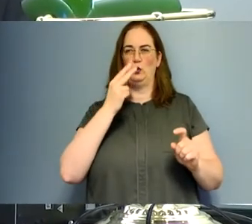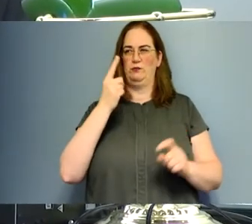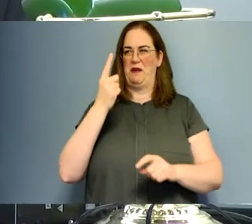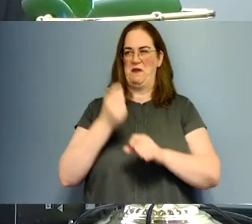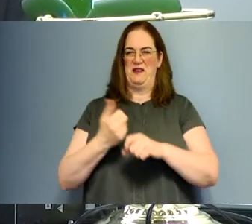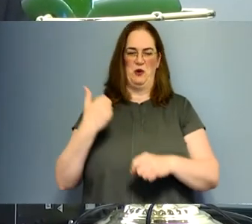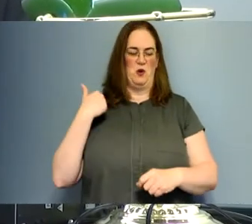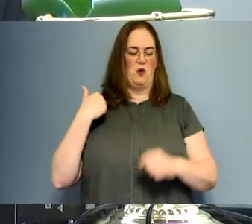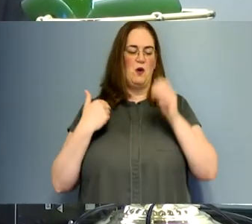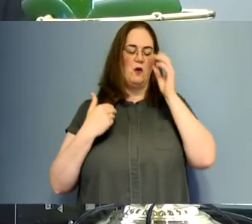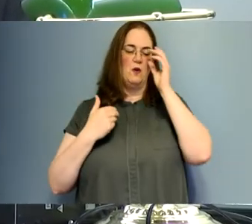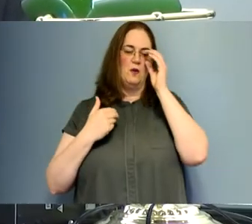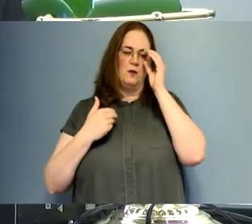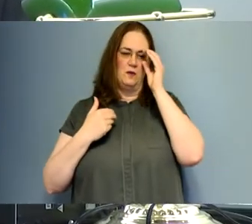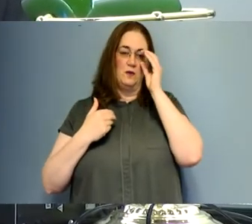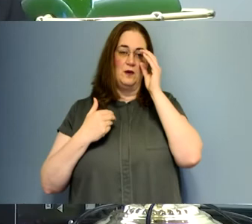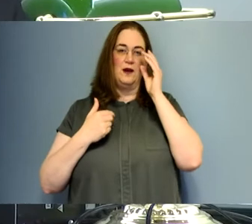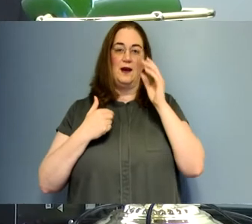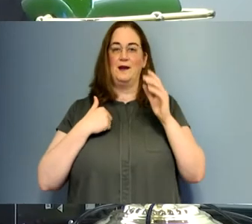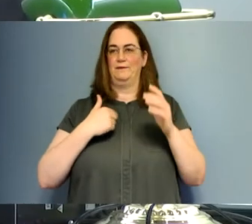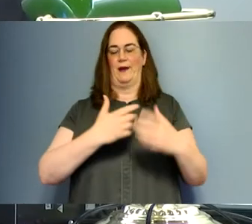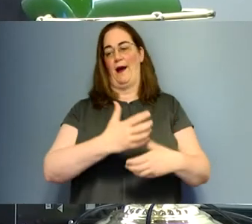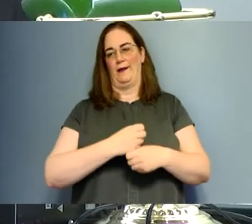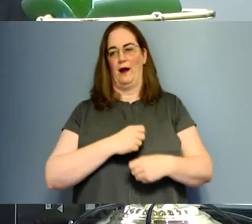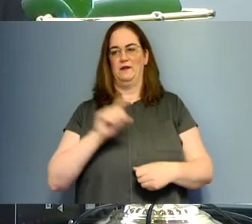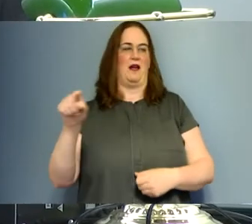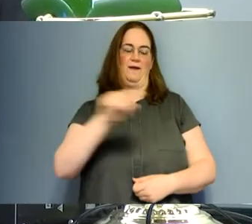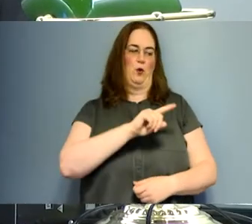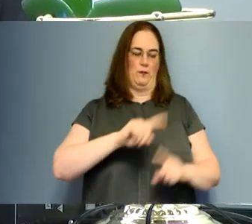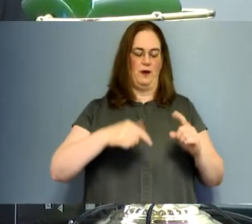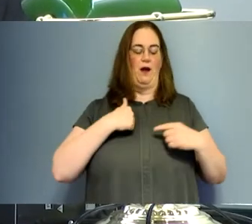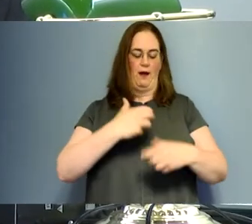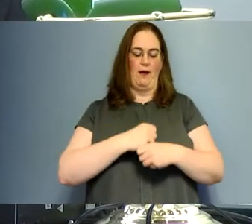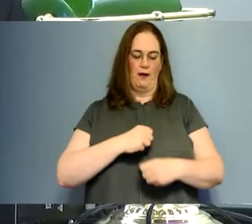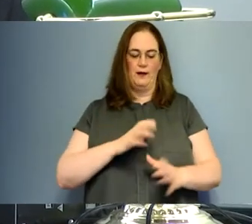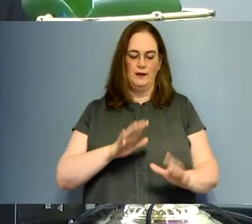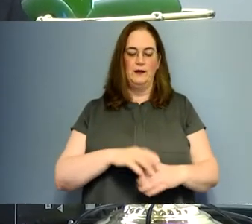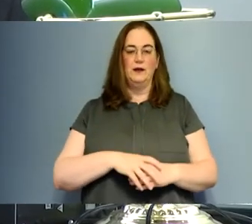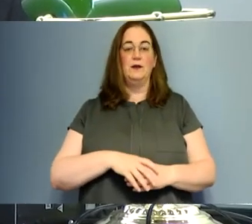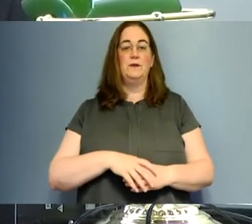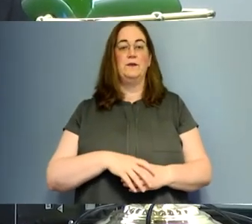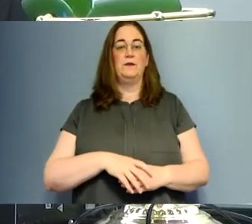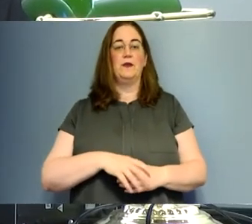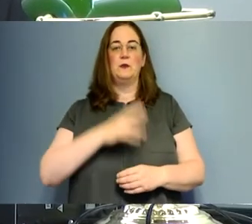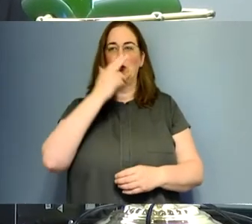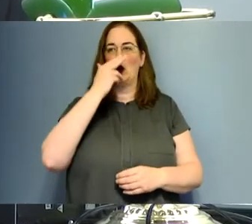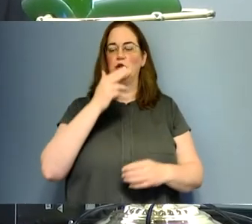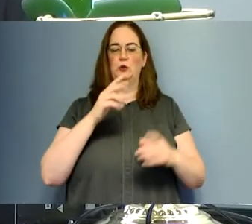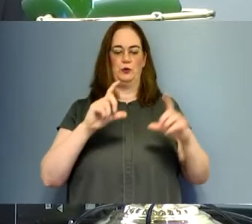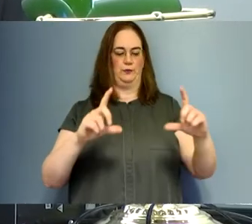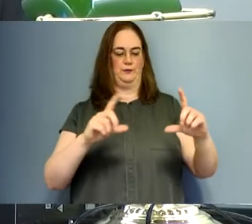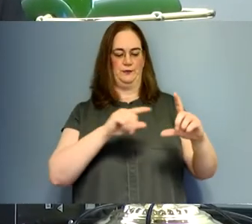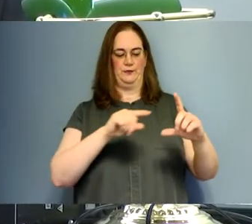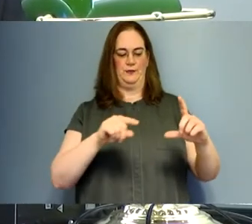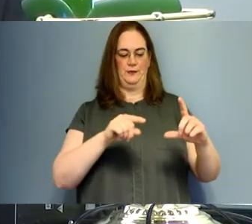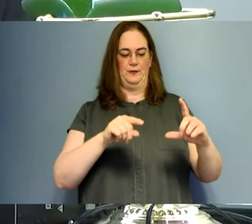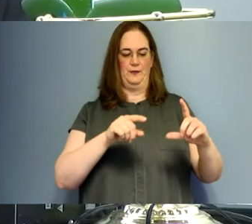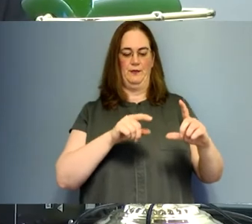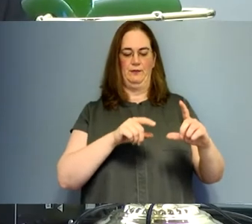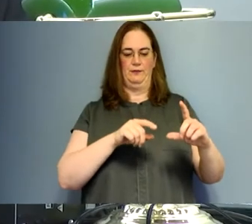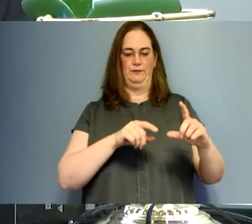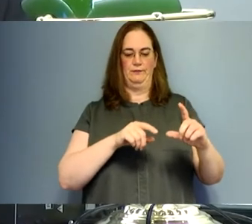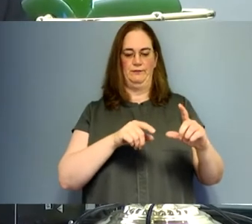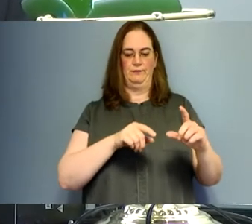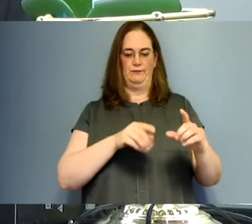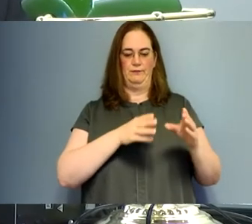ago, and I got it, not everybody else got it, but I got it, which was somebody who essentially